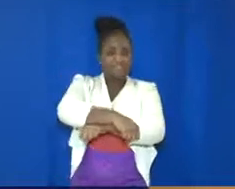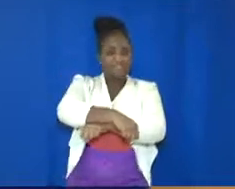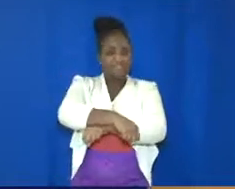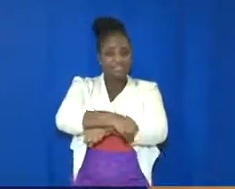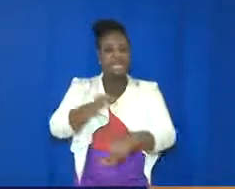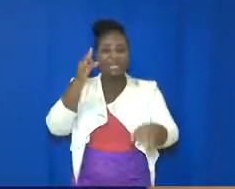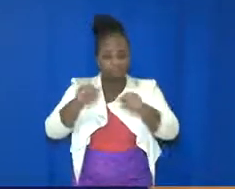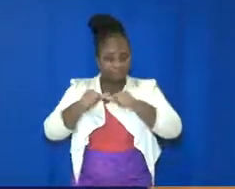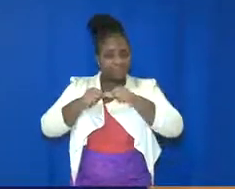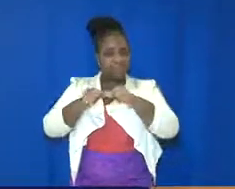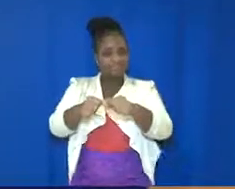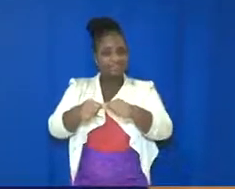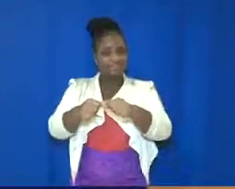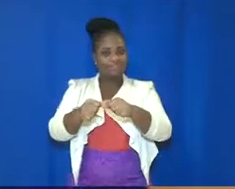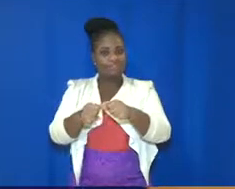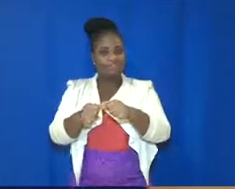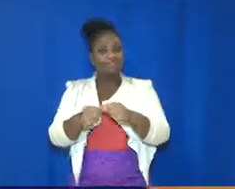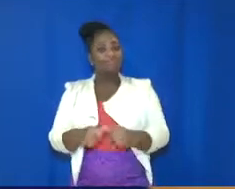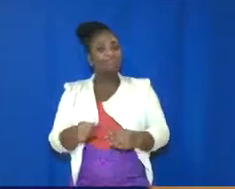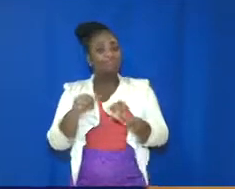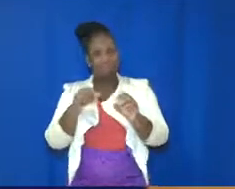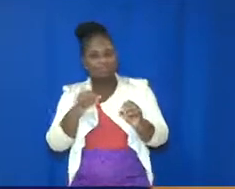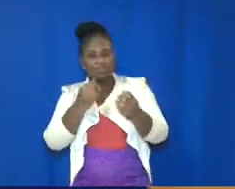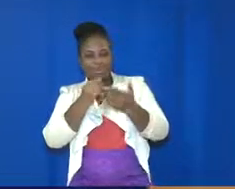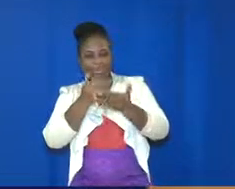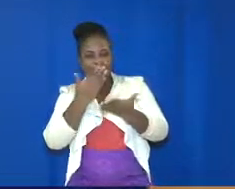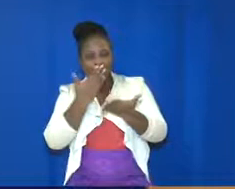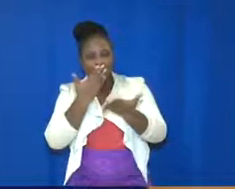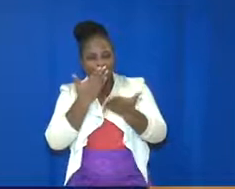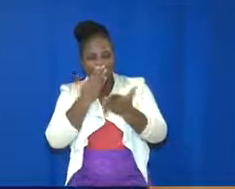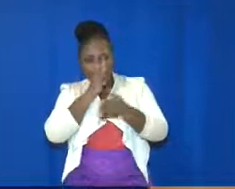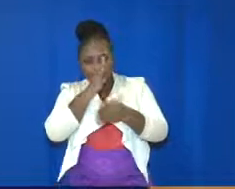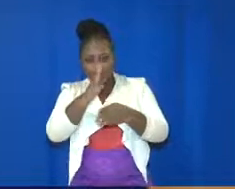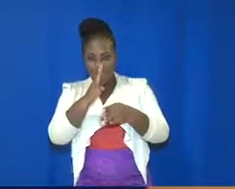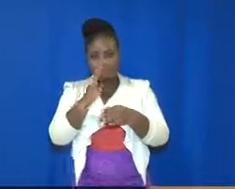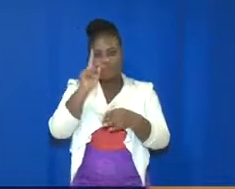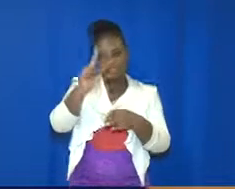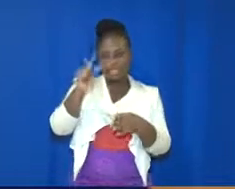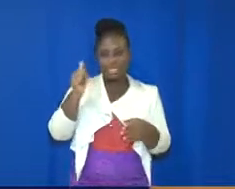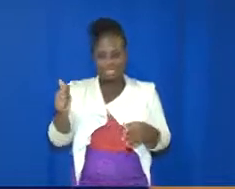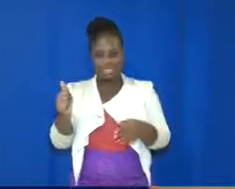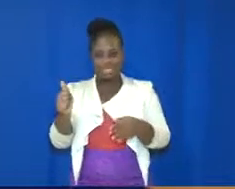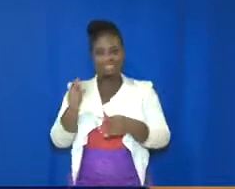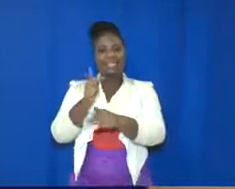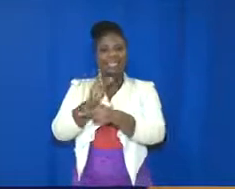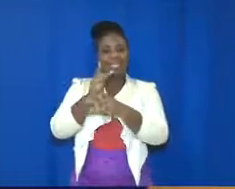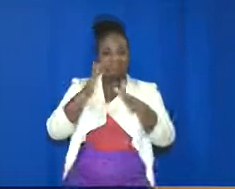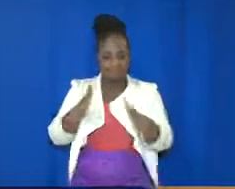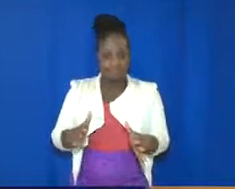it if we continue to look out for one another and remain each other's